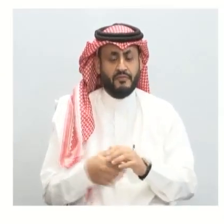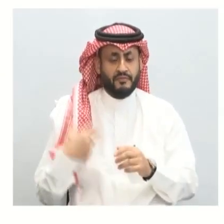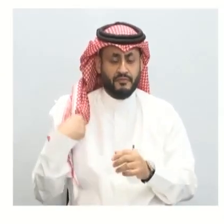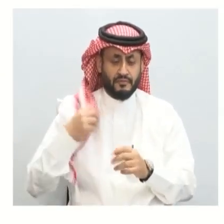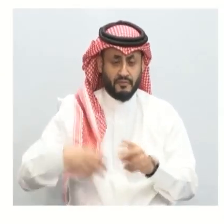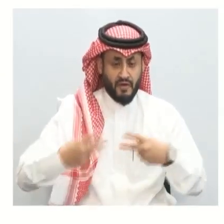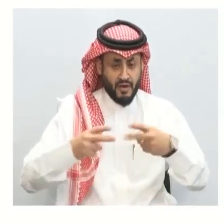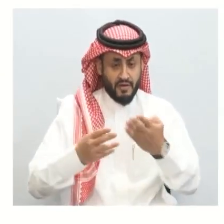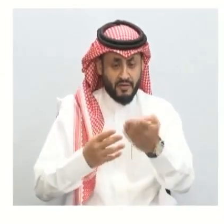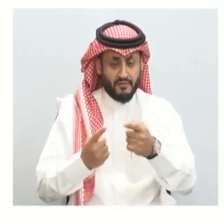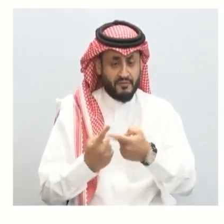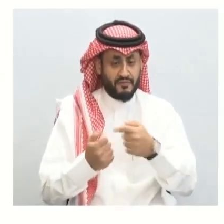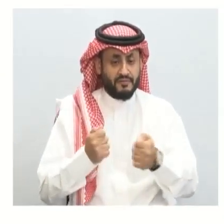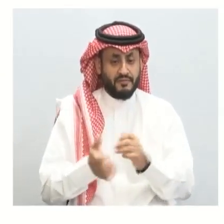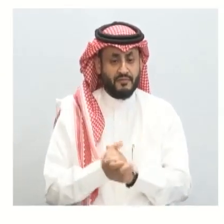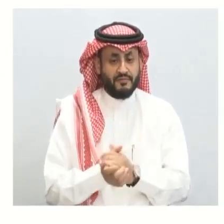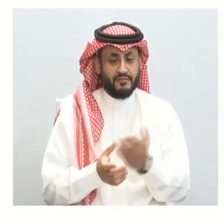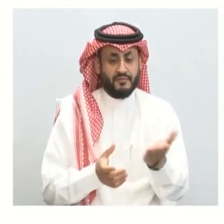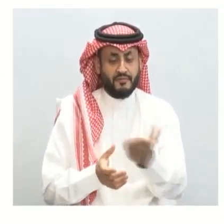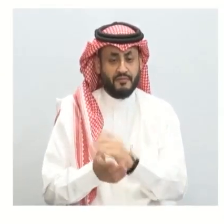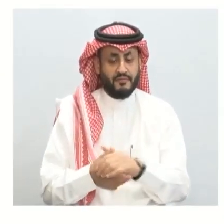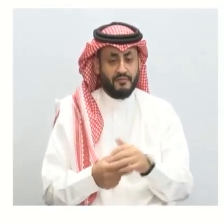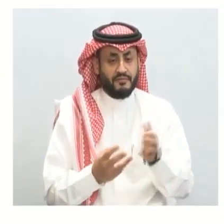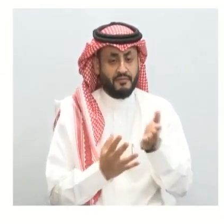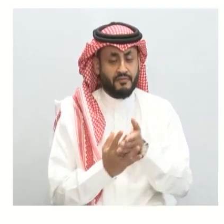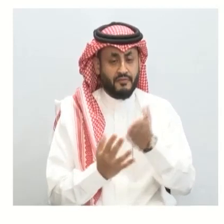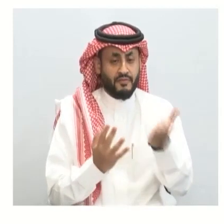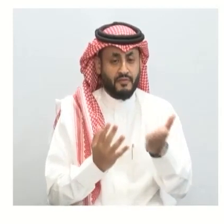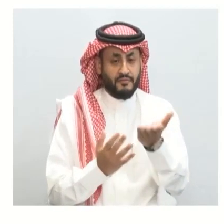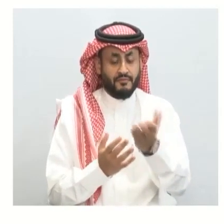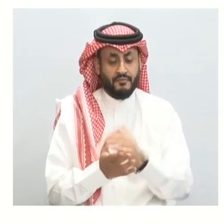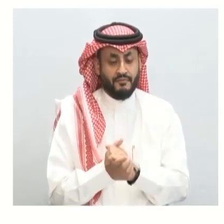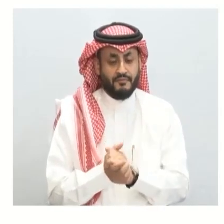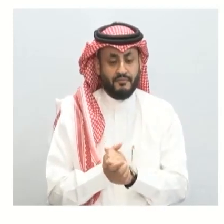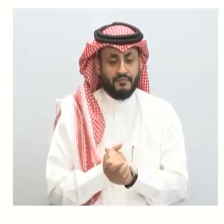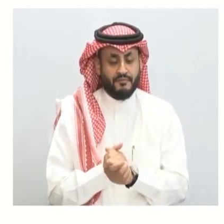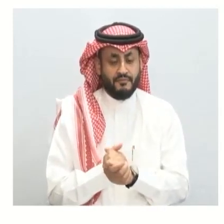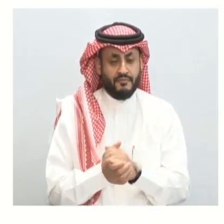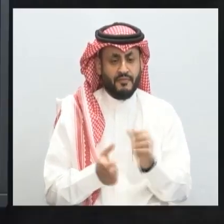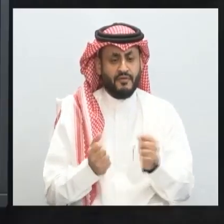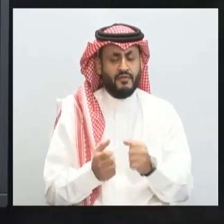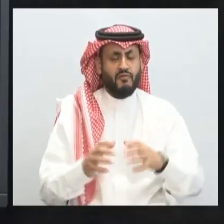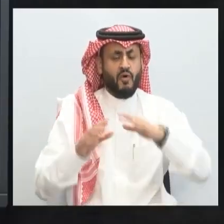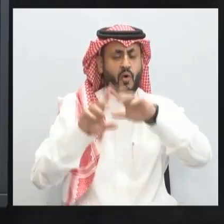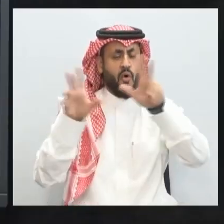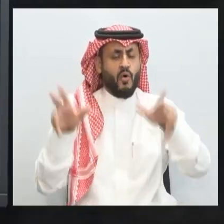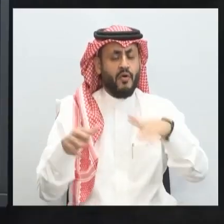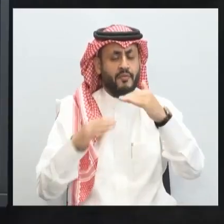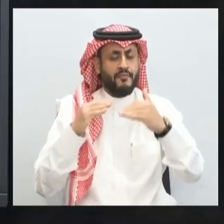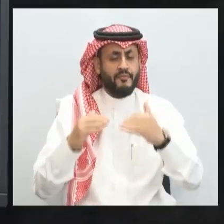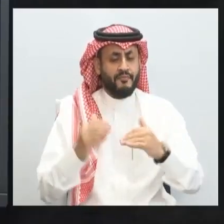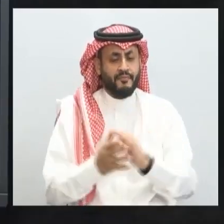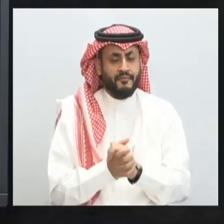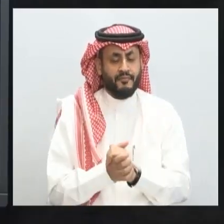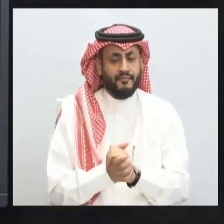did start the expansion, so we're going to take the second part. Of course, the expansion is the content, or it has